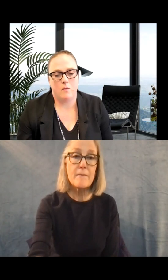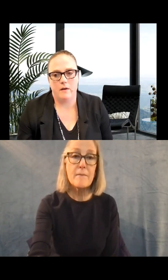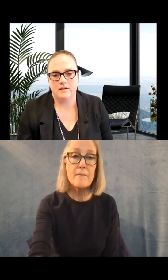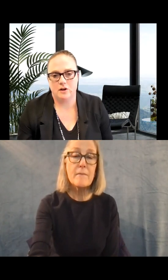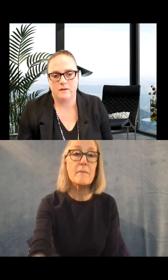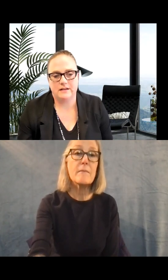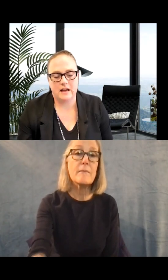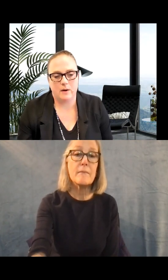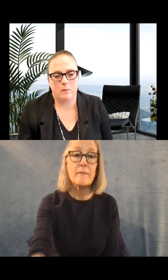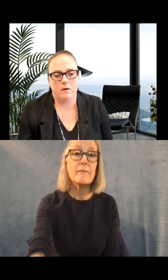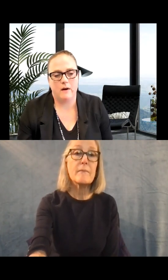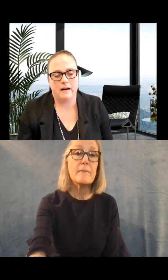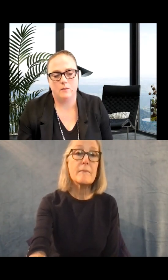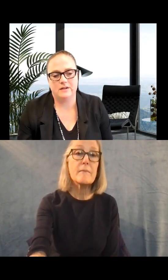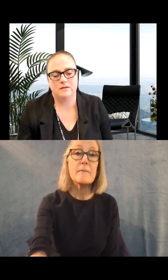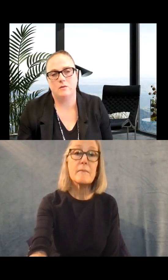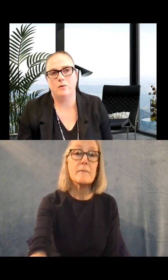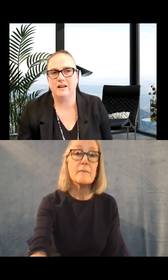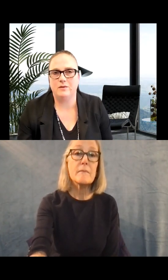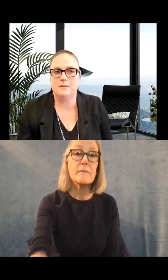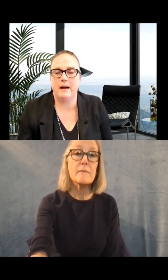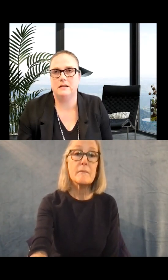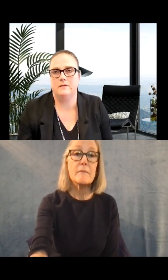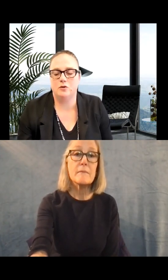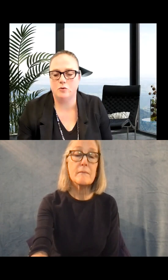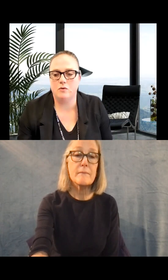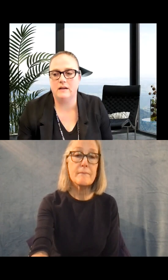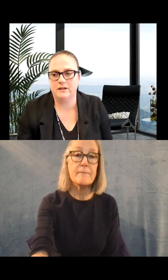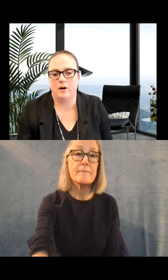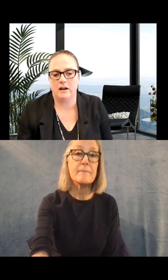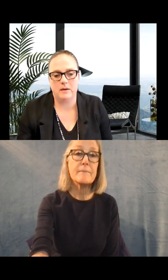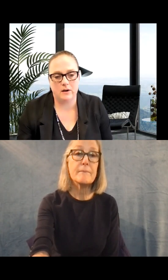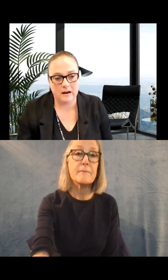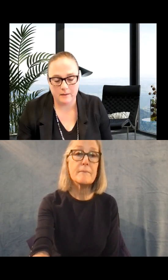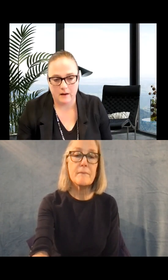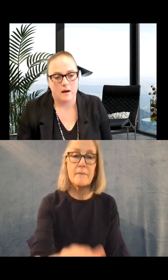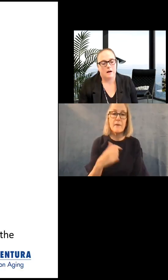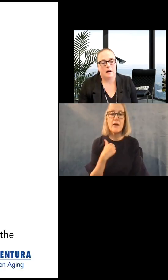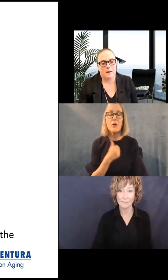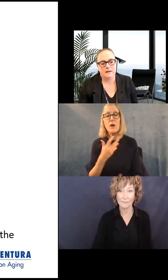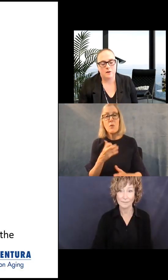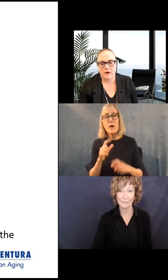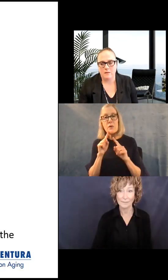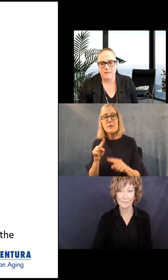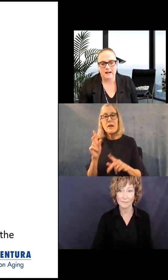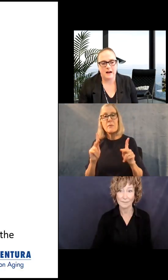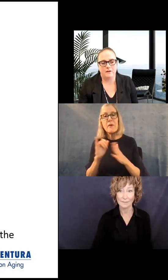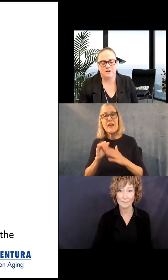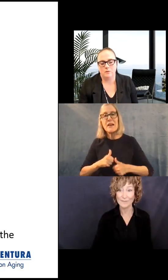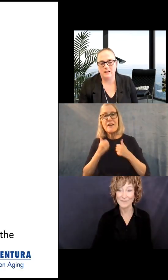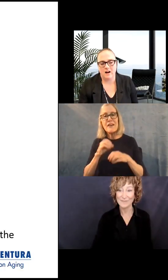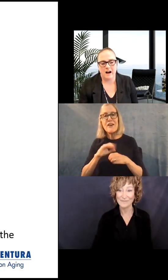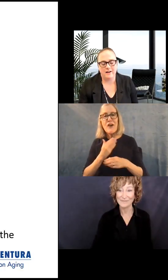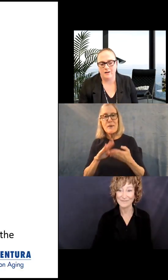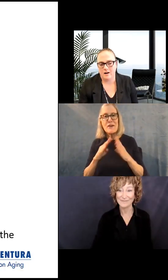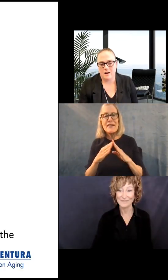sure that what the service that we were providing was really respective to who lives in our community. And so we make an effort